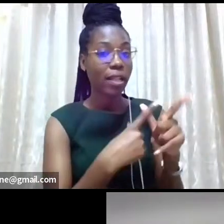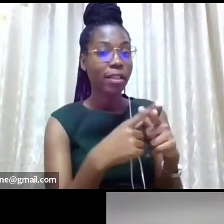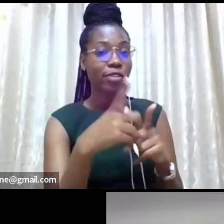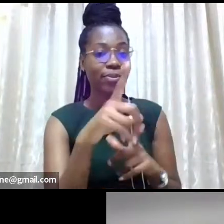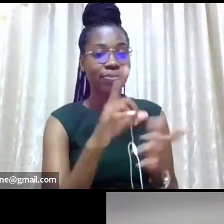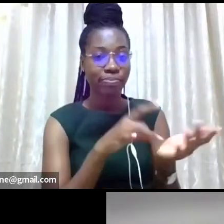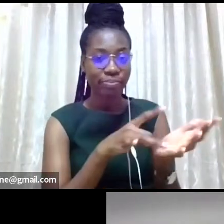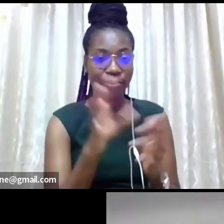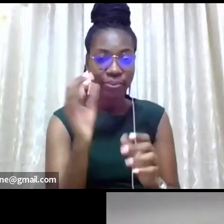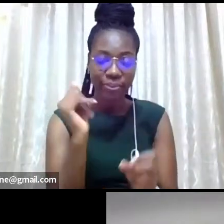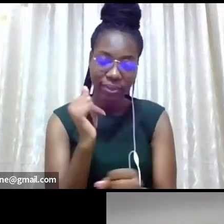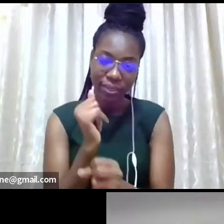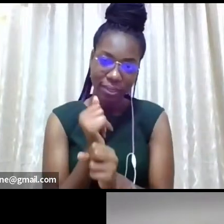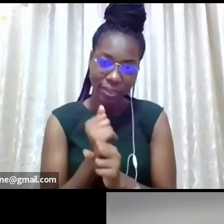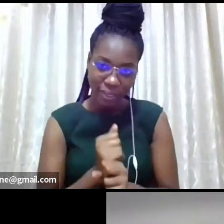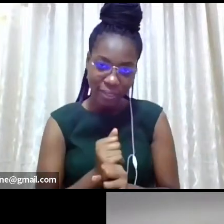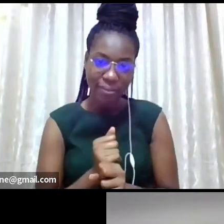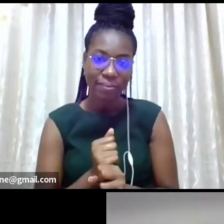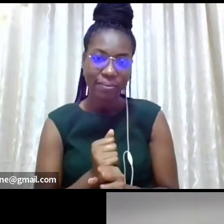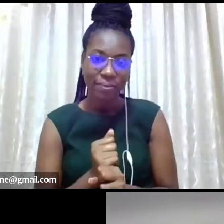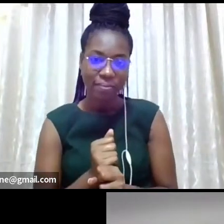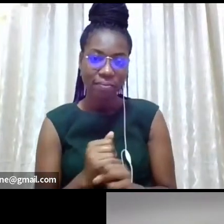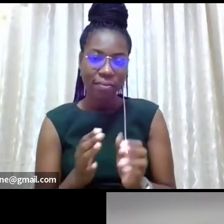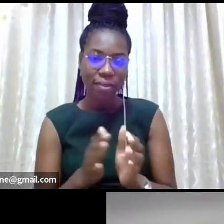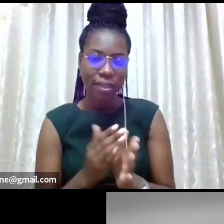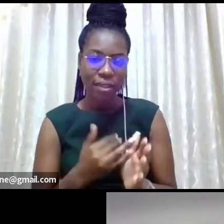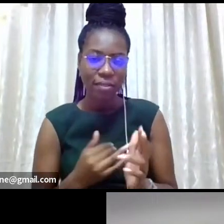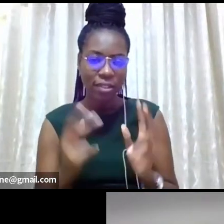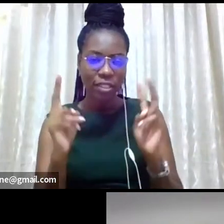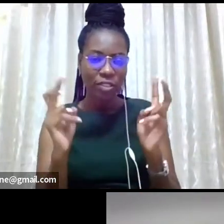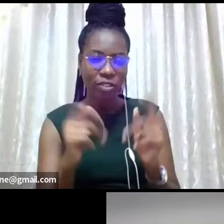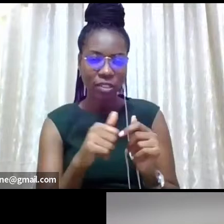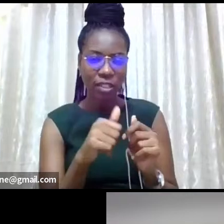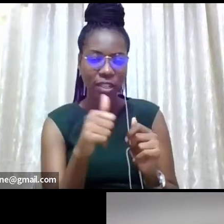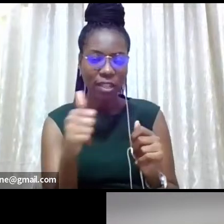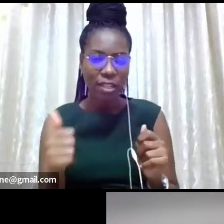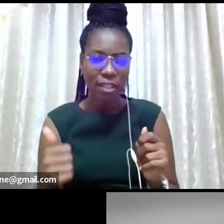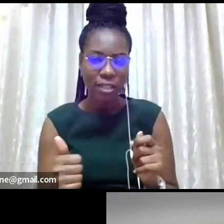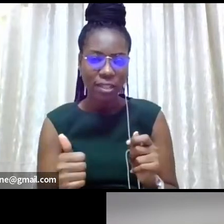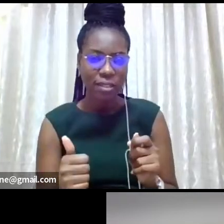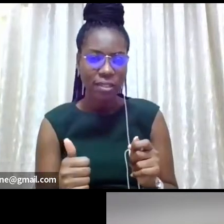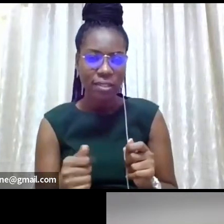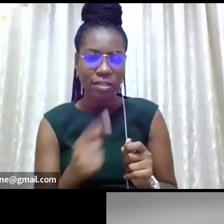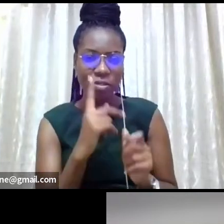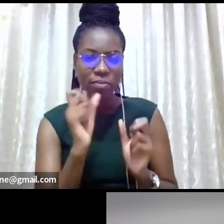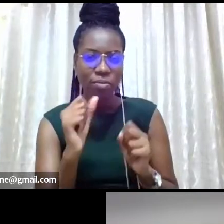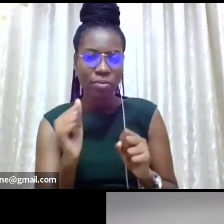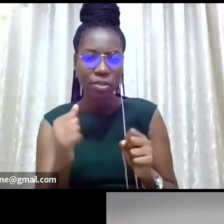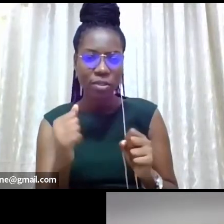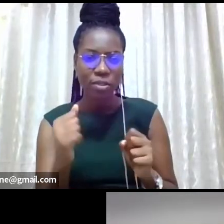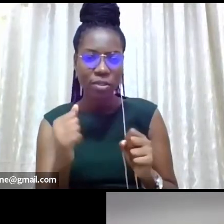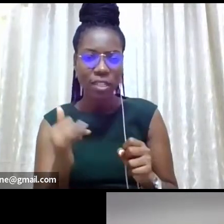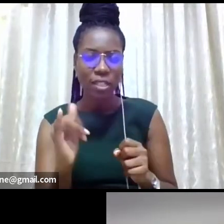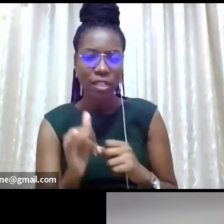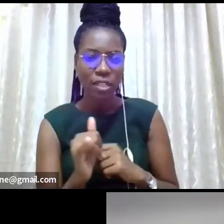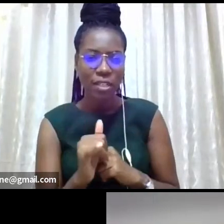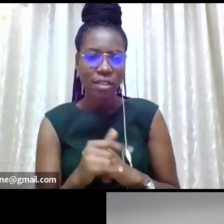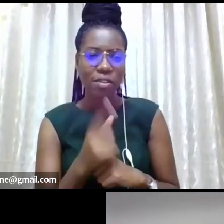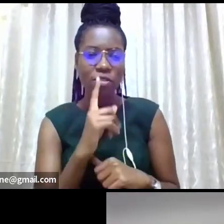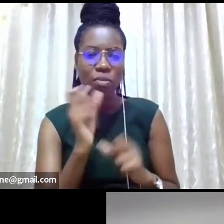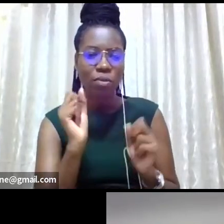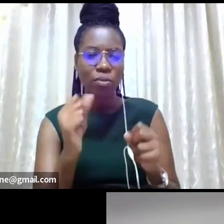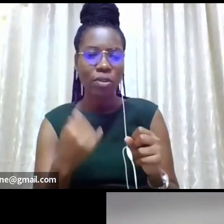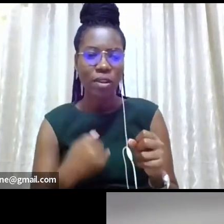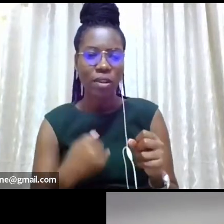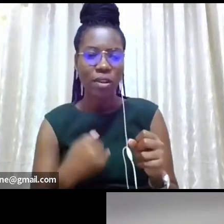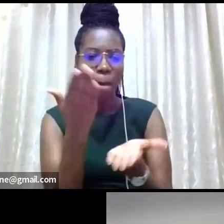without the issue ya fair hearing. I don't think it will suffice at that point. So there is a balance that